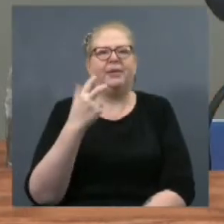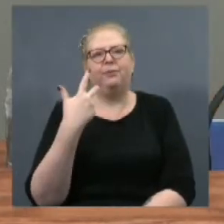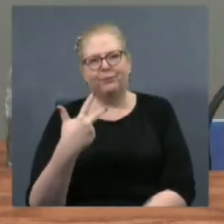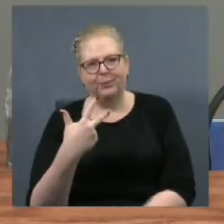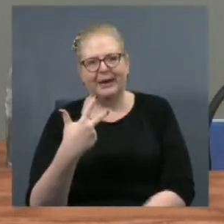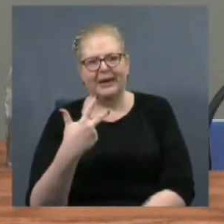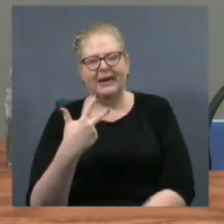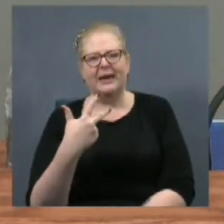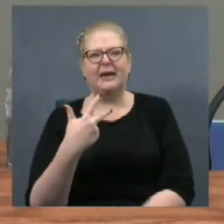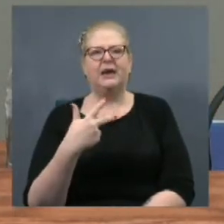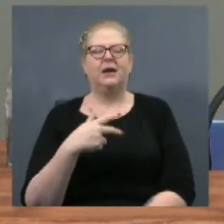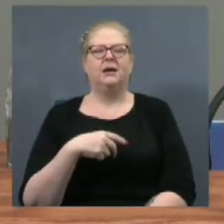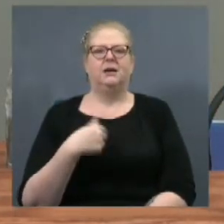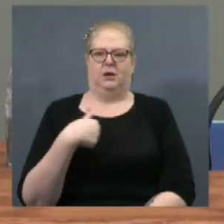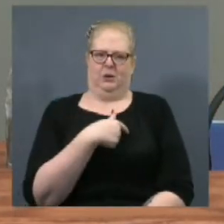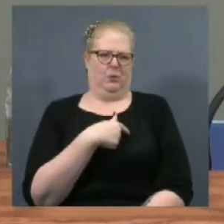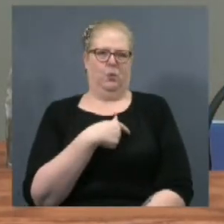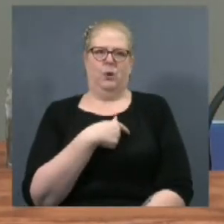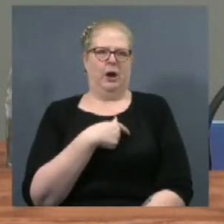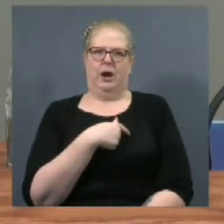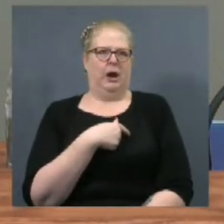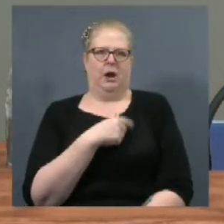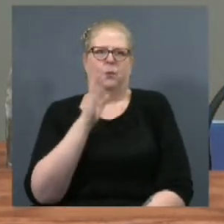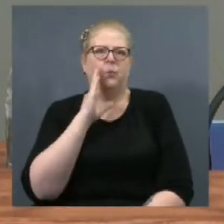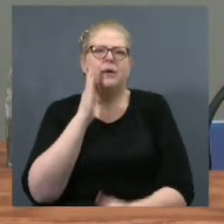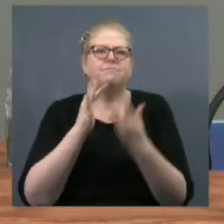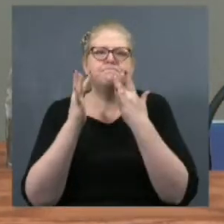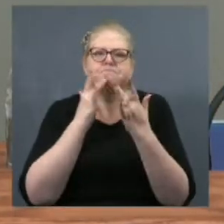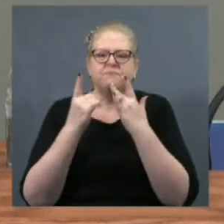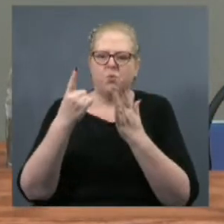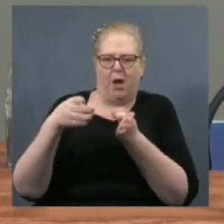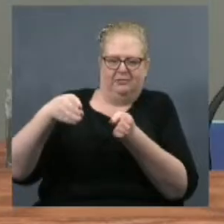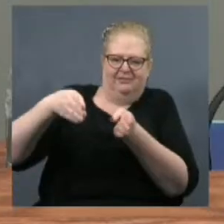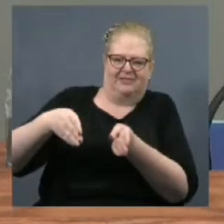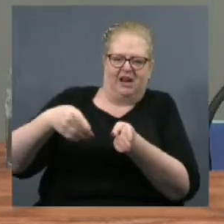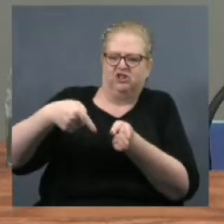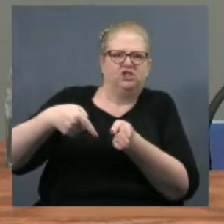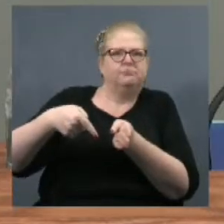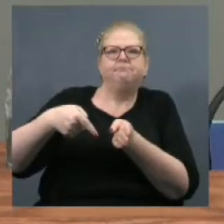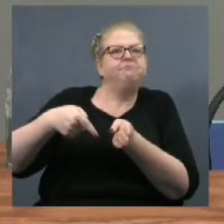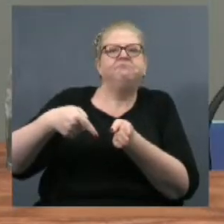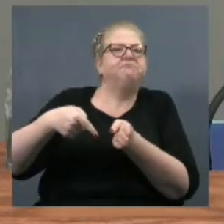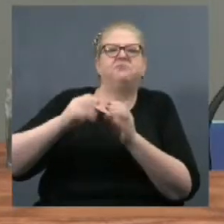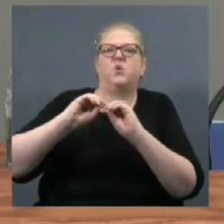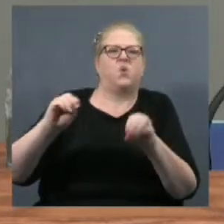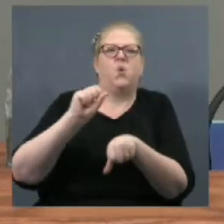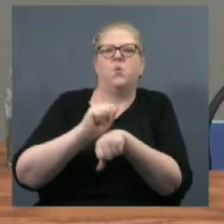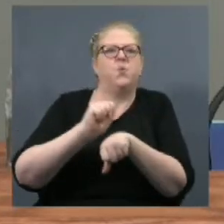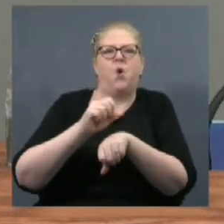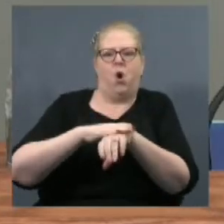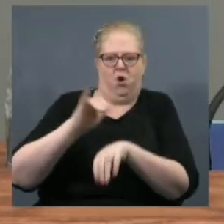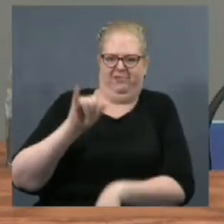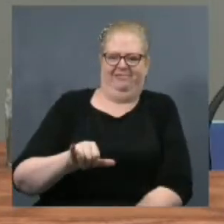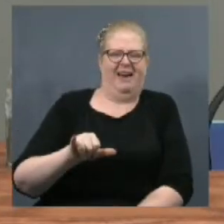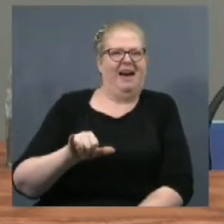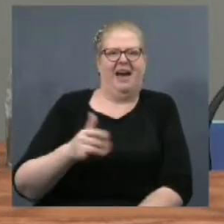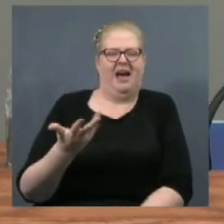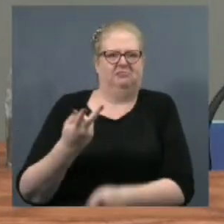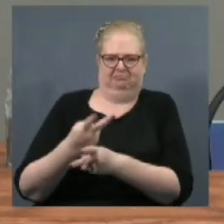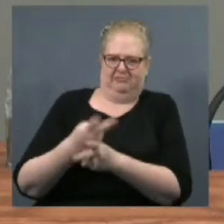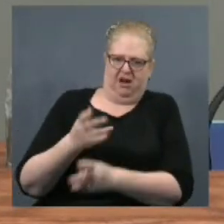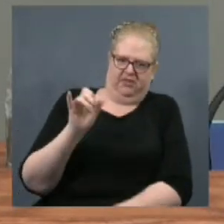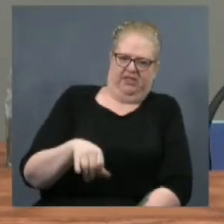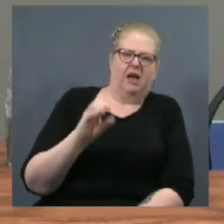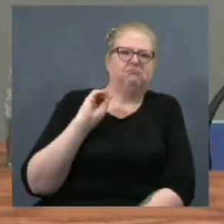But we're leaving a section of it that it's not going to be taken care of. So the bond issues that